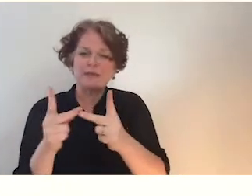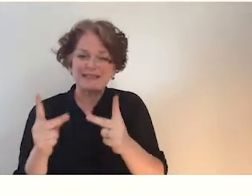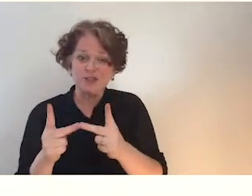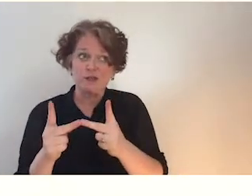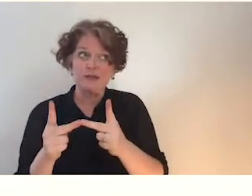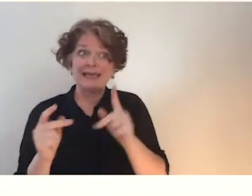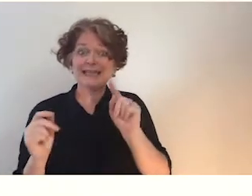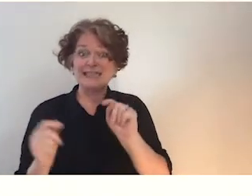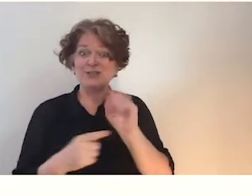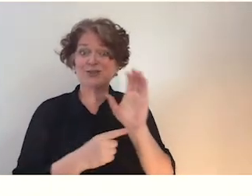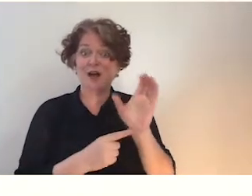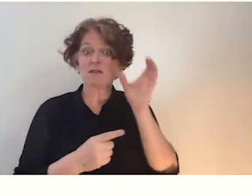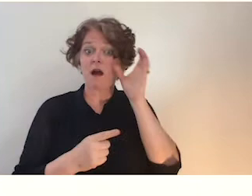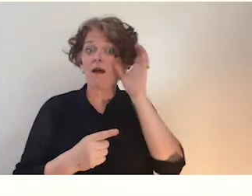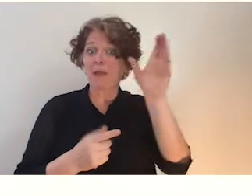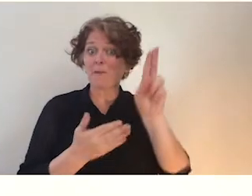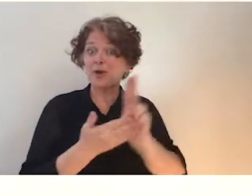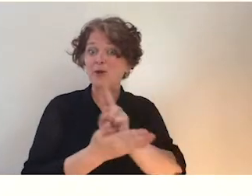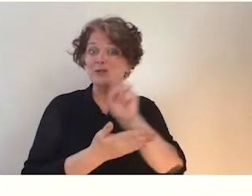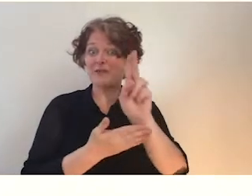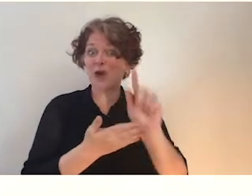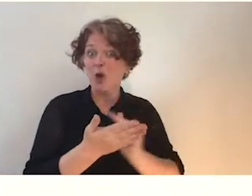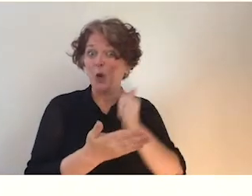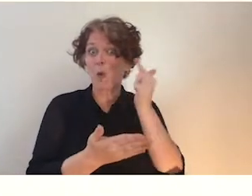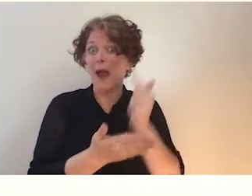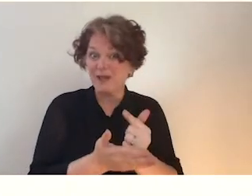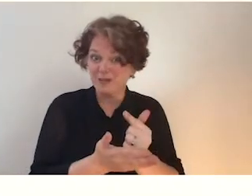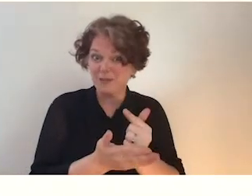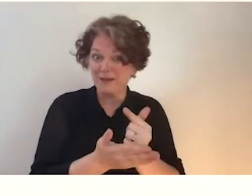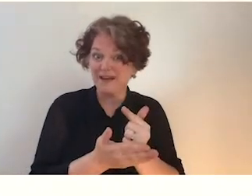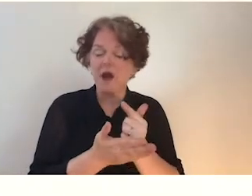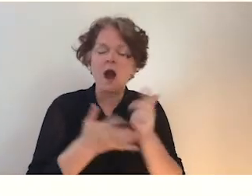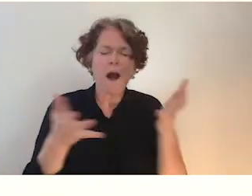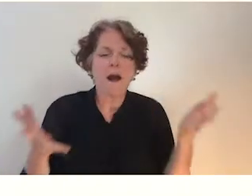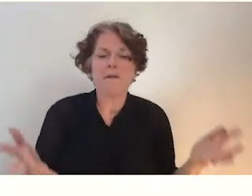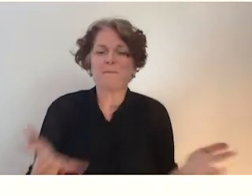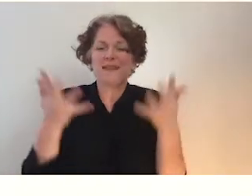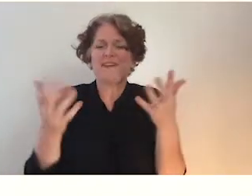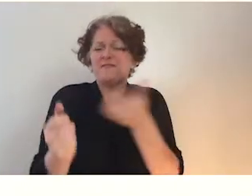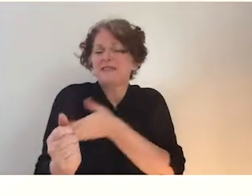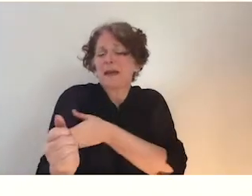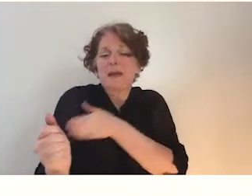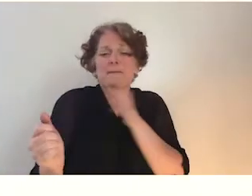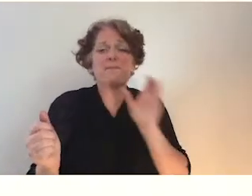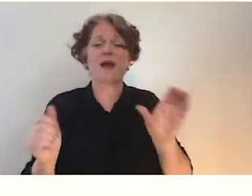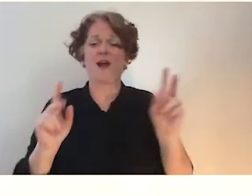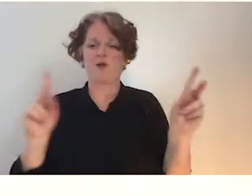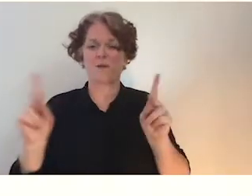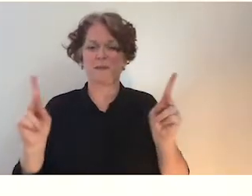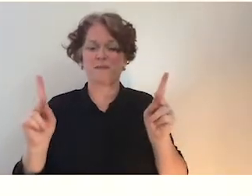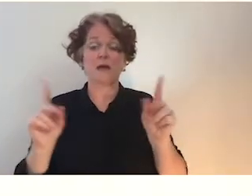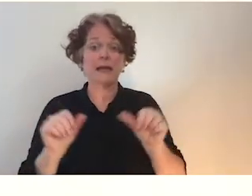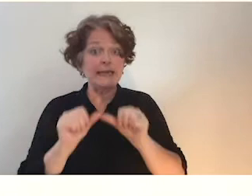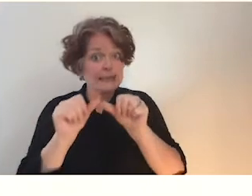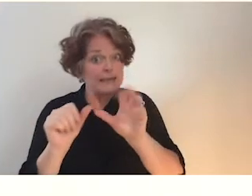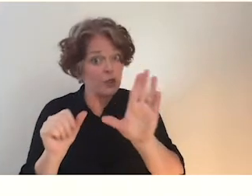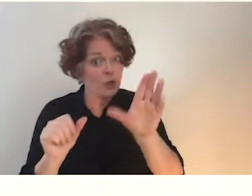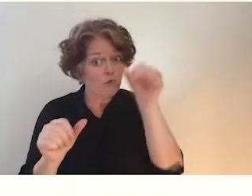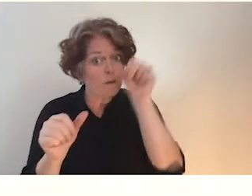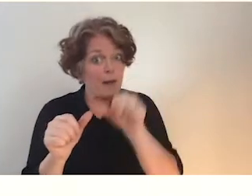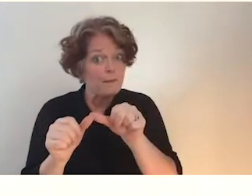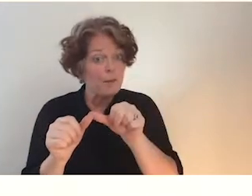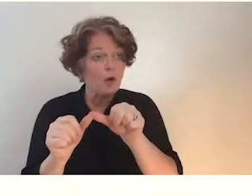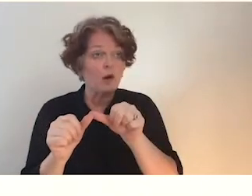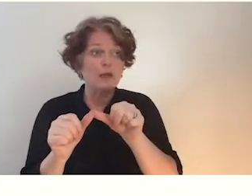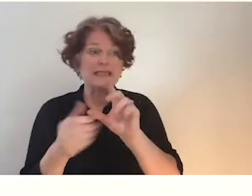College, Columbia University grads to uplift and empower. May we all continue to remember